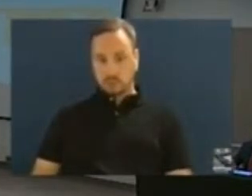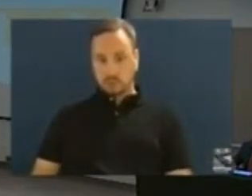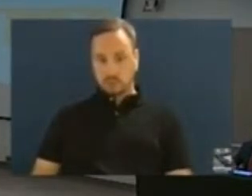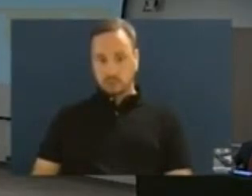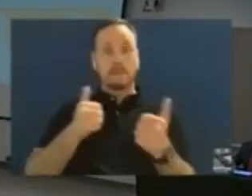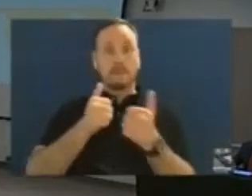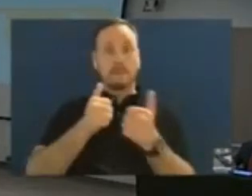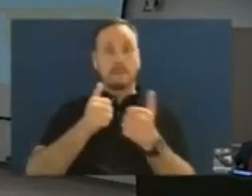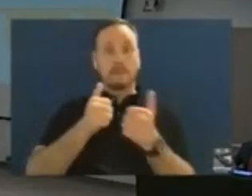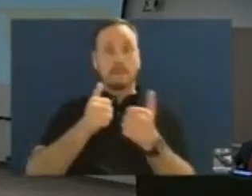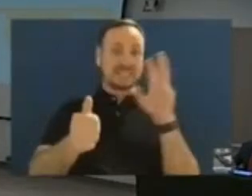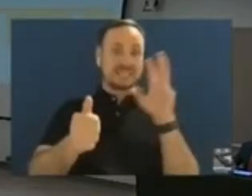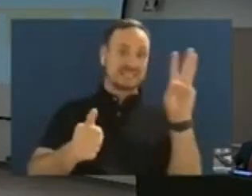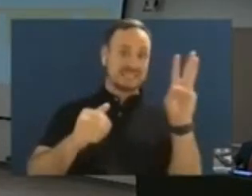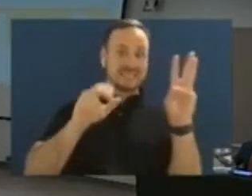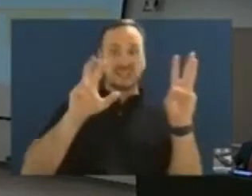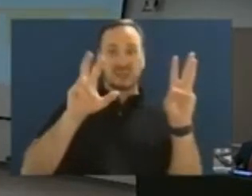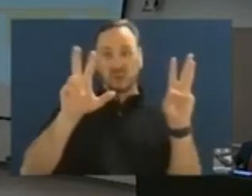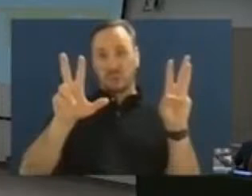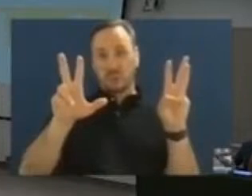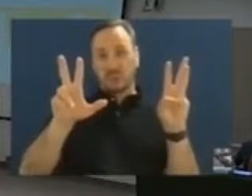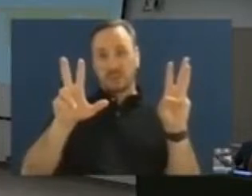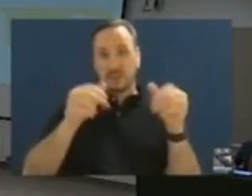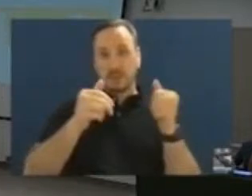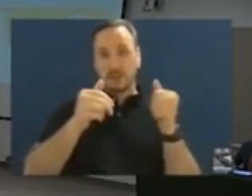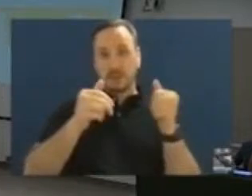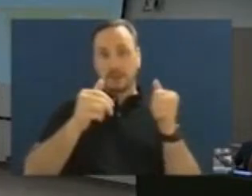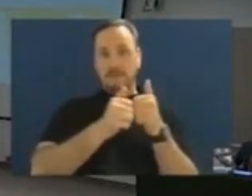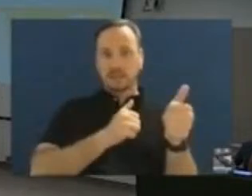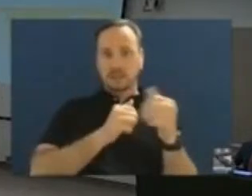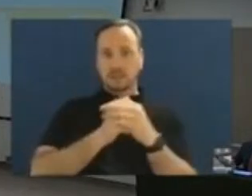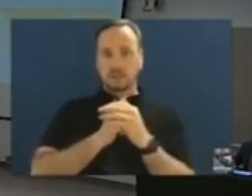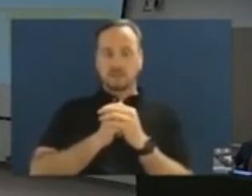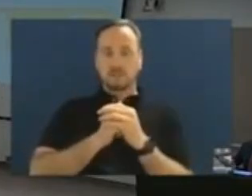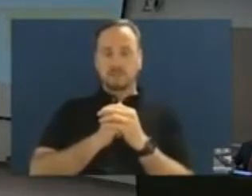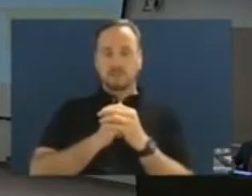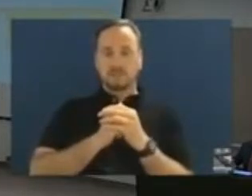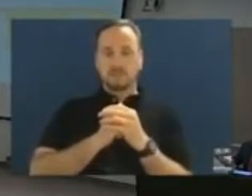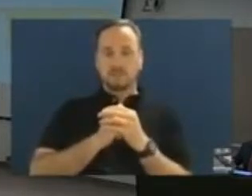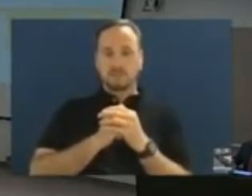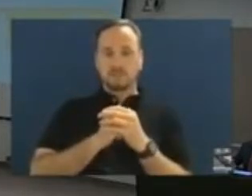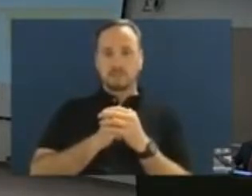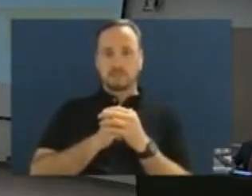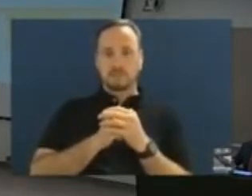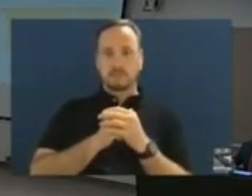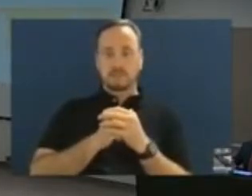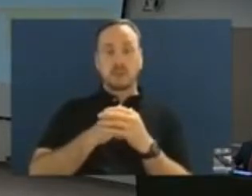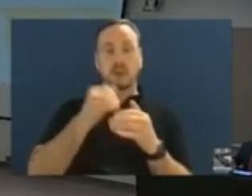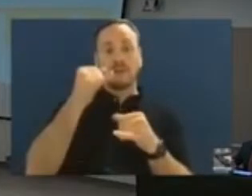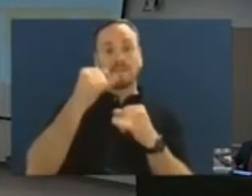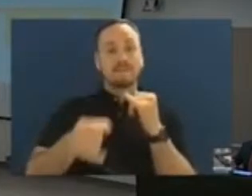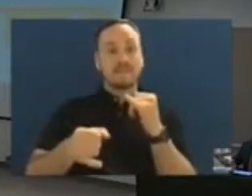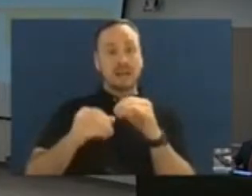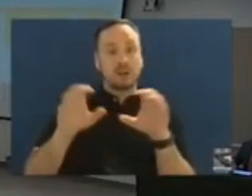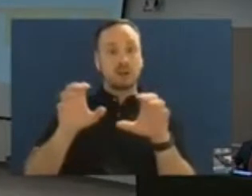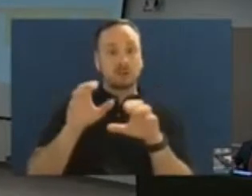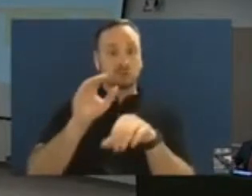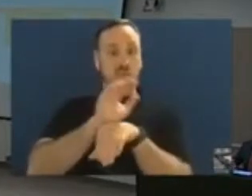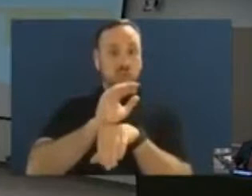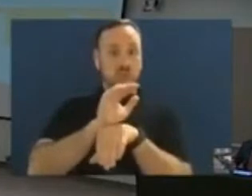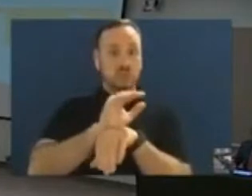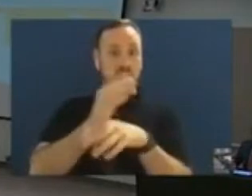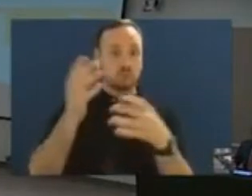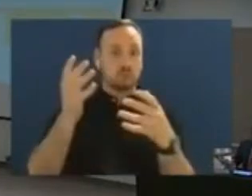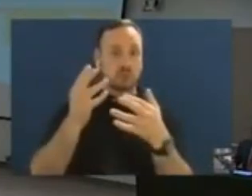to 3. Next, we will, the final action tonight is the recommendation